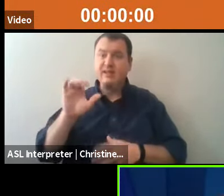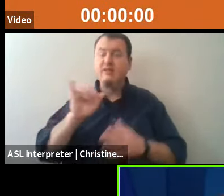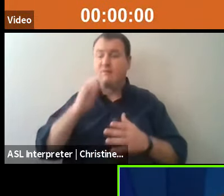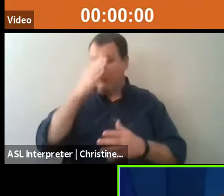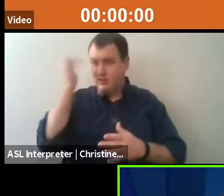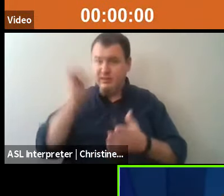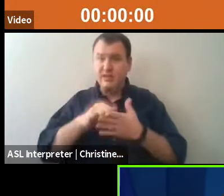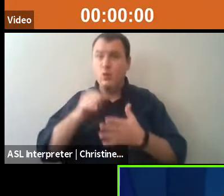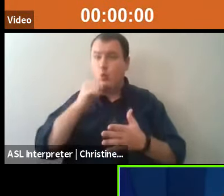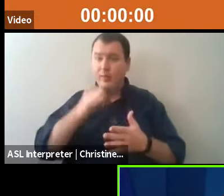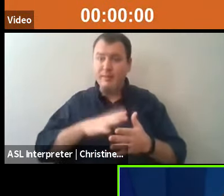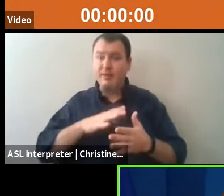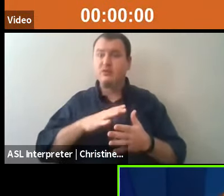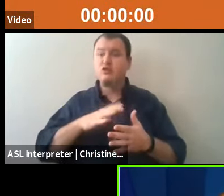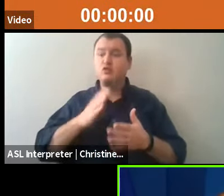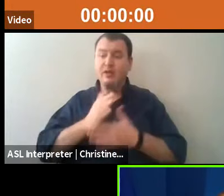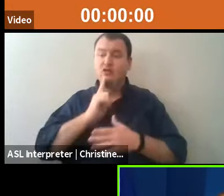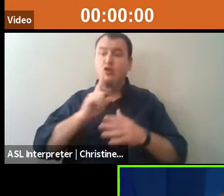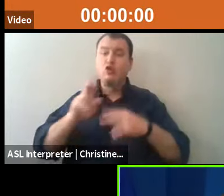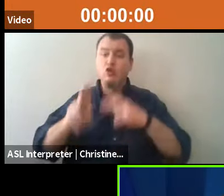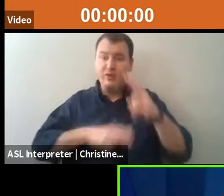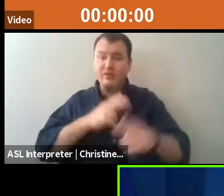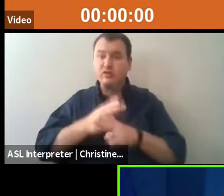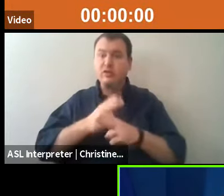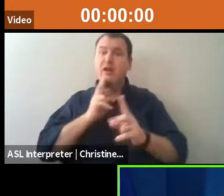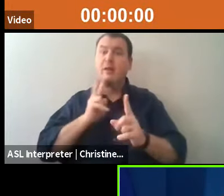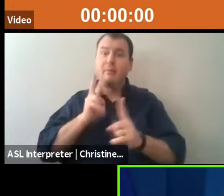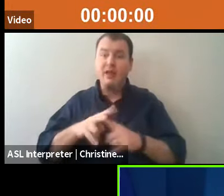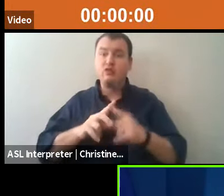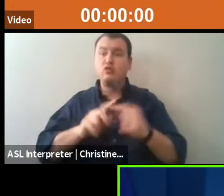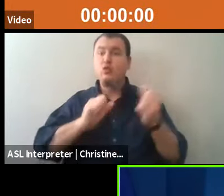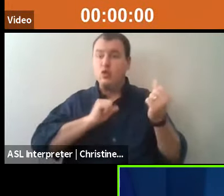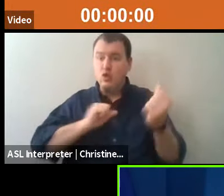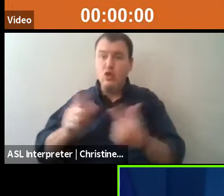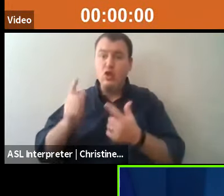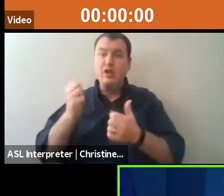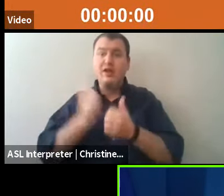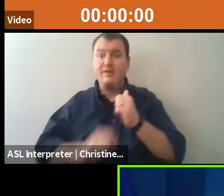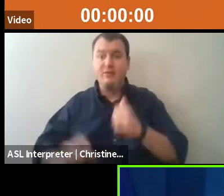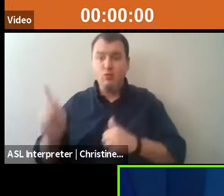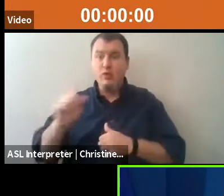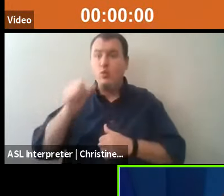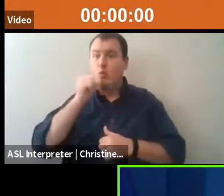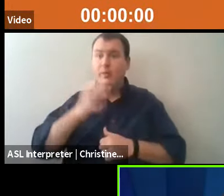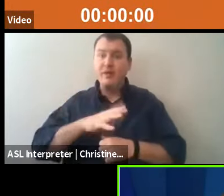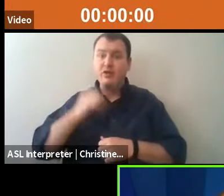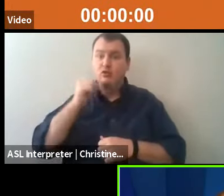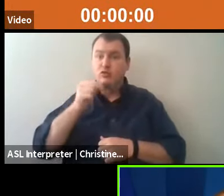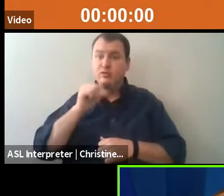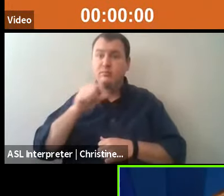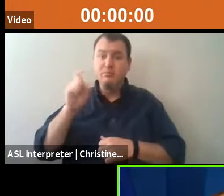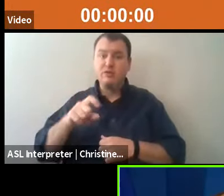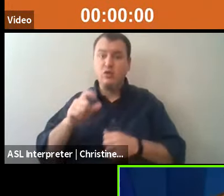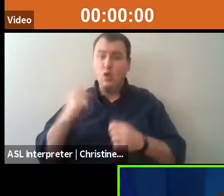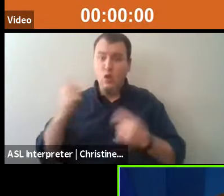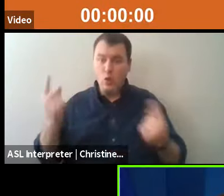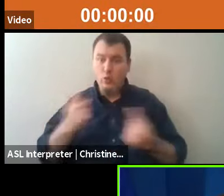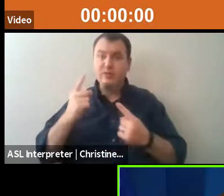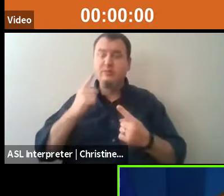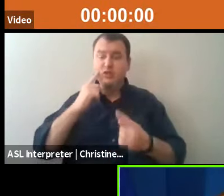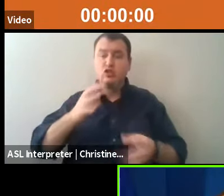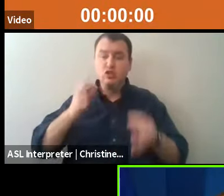rights are universal and apply to all, everywhere. Women and girls must always be ensured